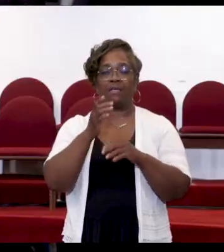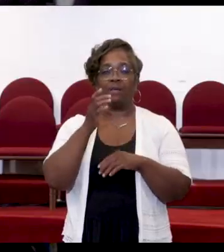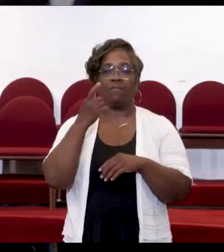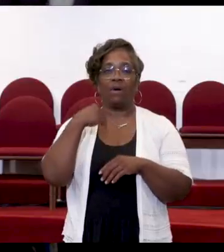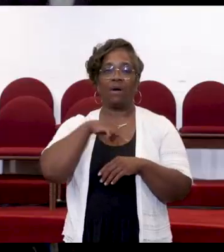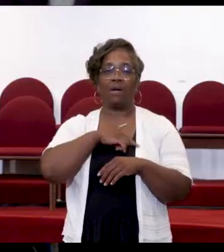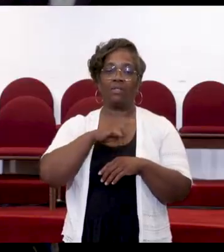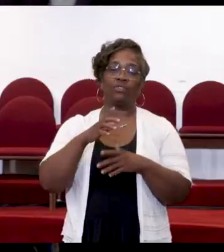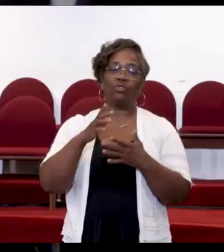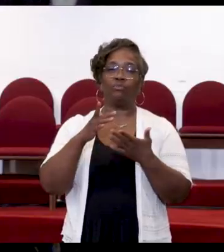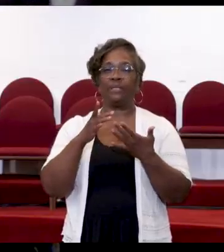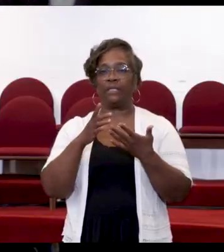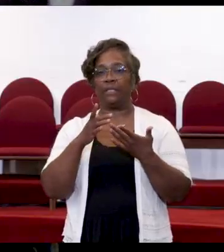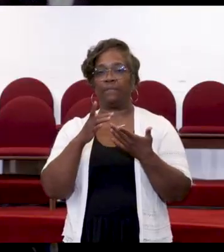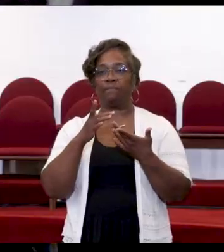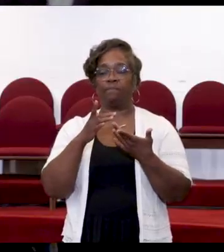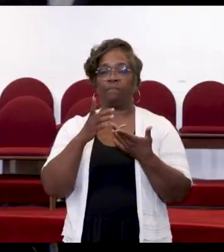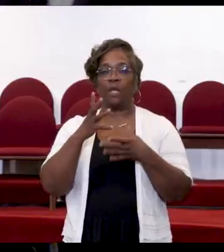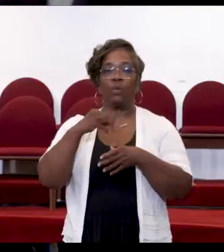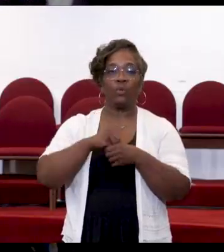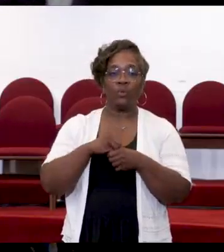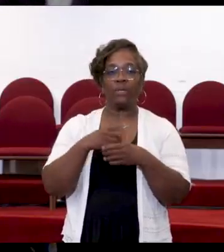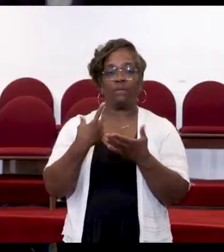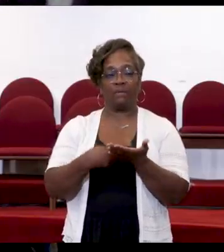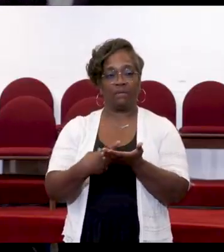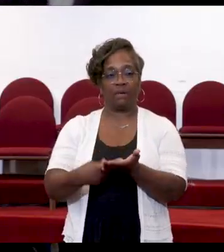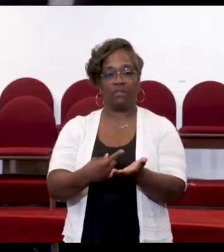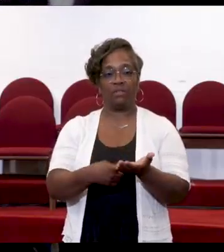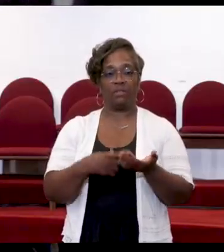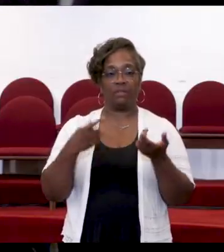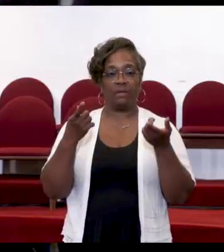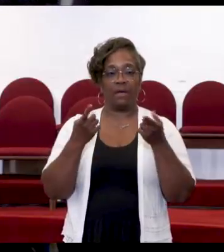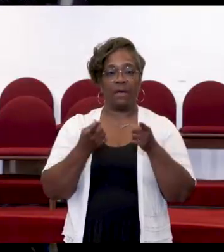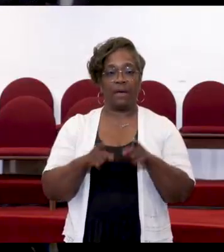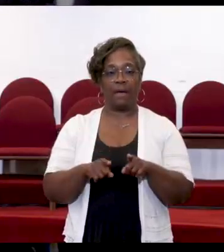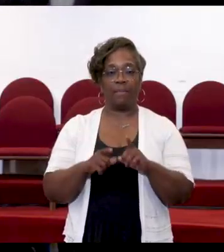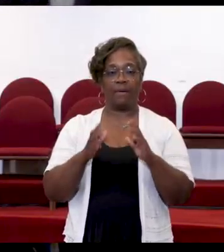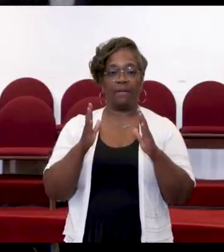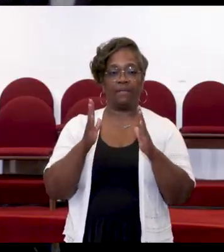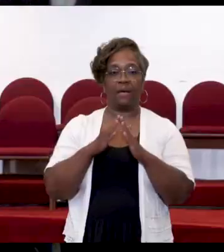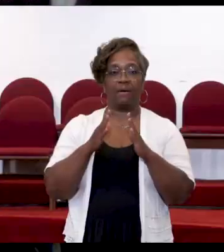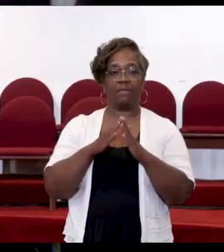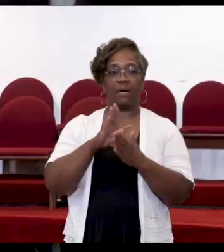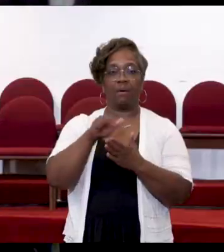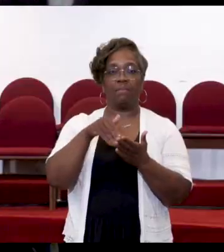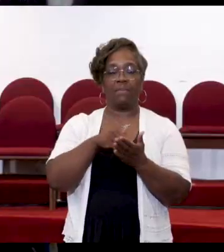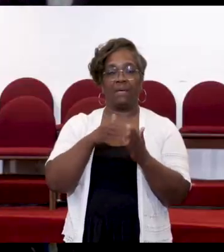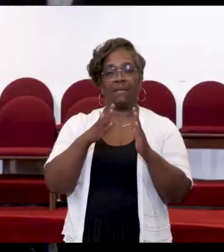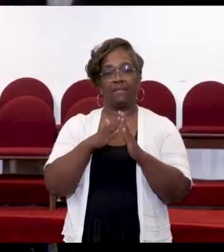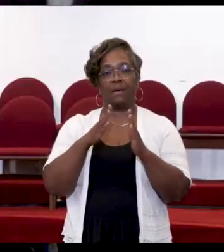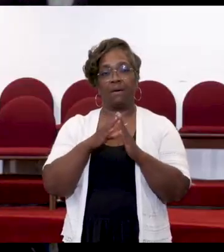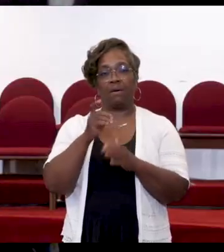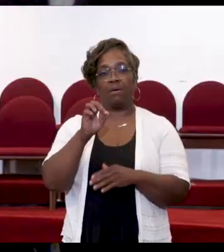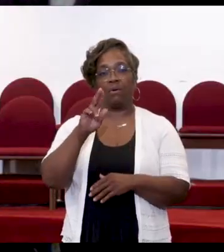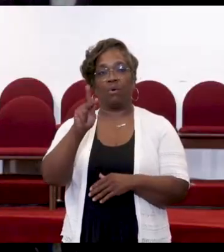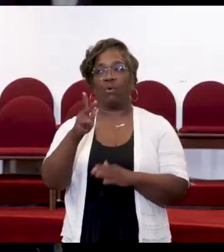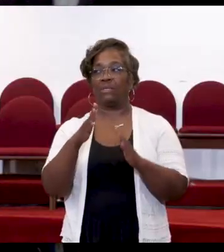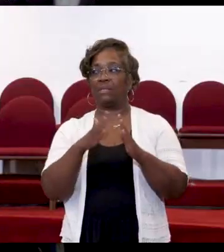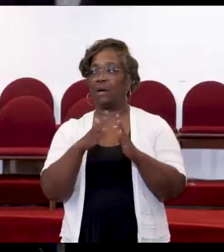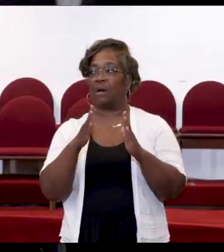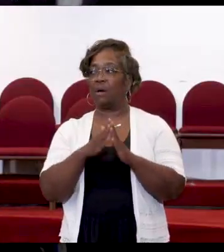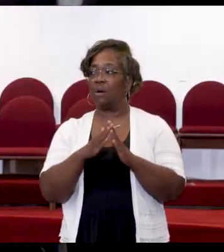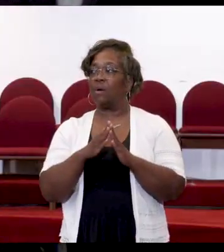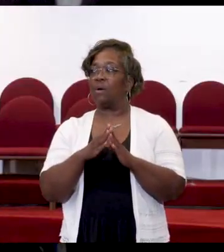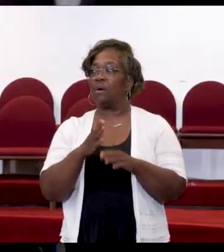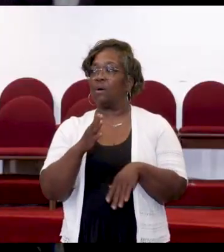be at the table in the discussions as happens in downtown, midtown, Corktown. Residents, what